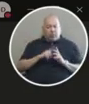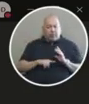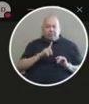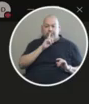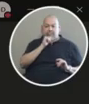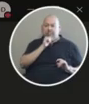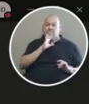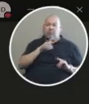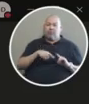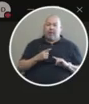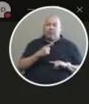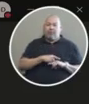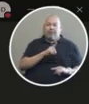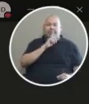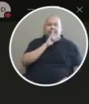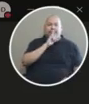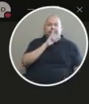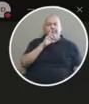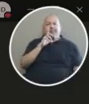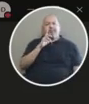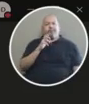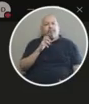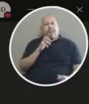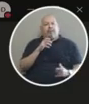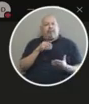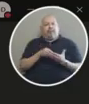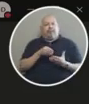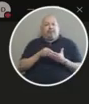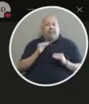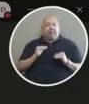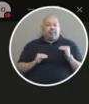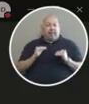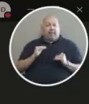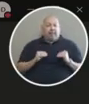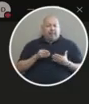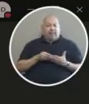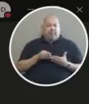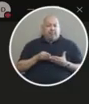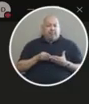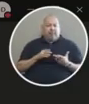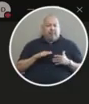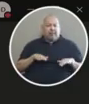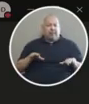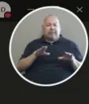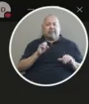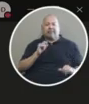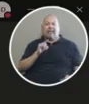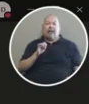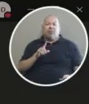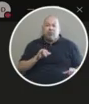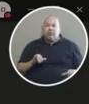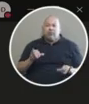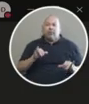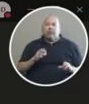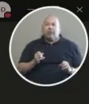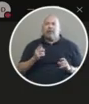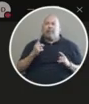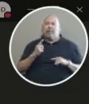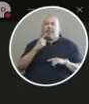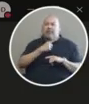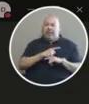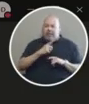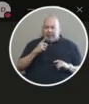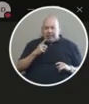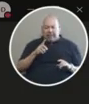not talked about today was the fund balance for the budget stabilization fund. How many